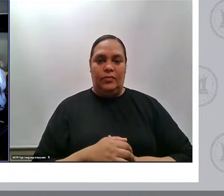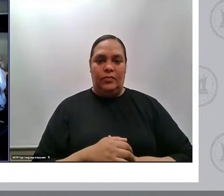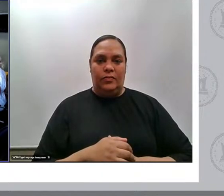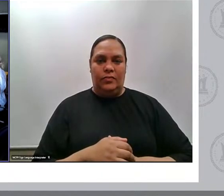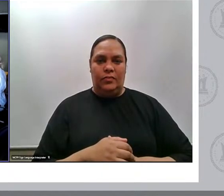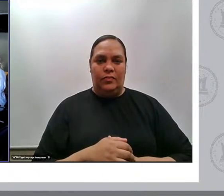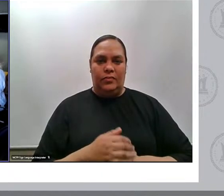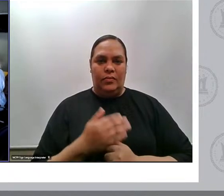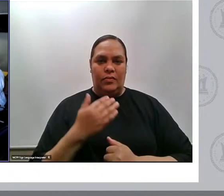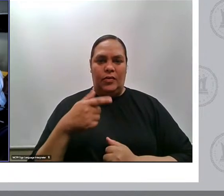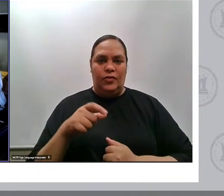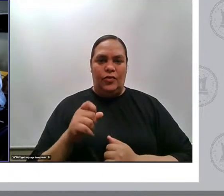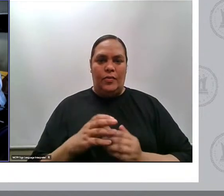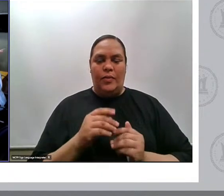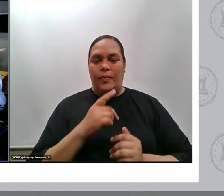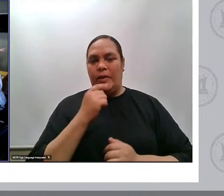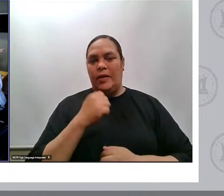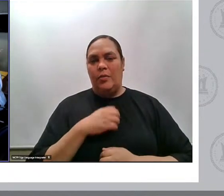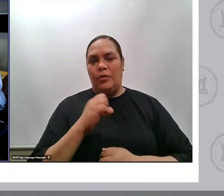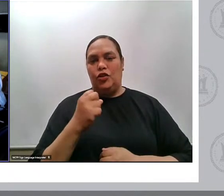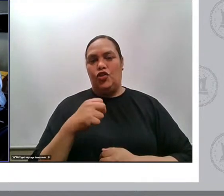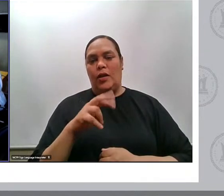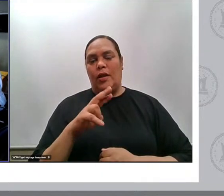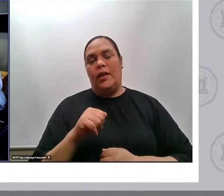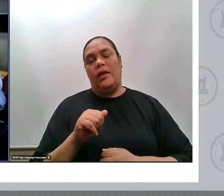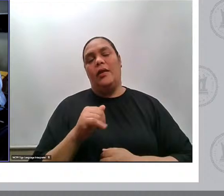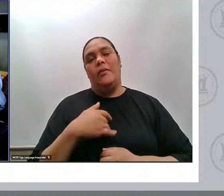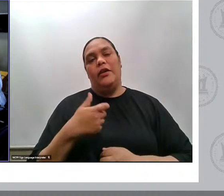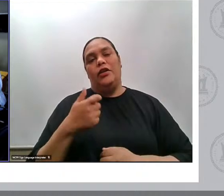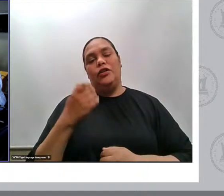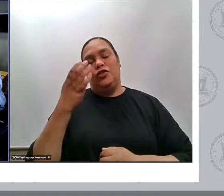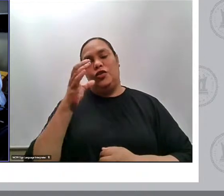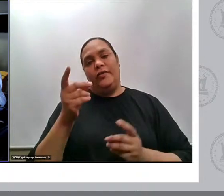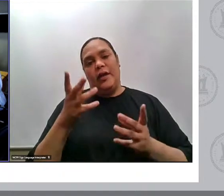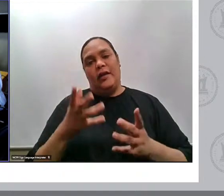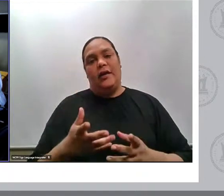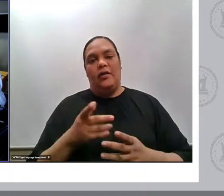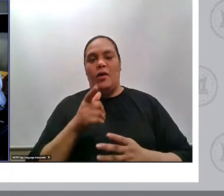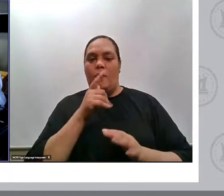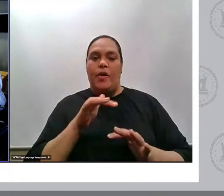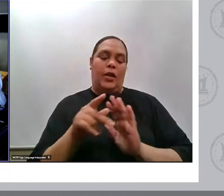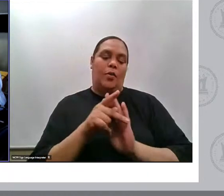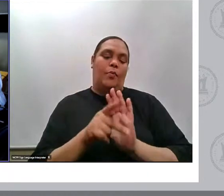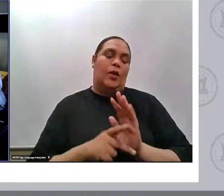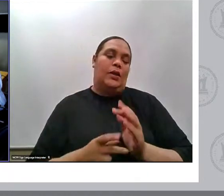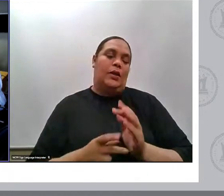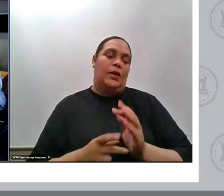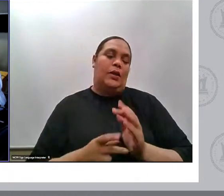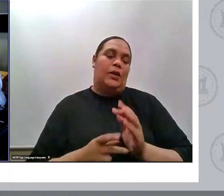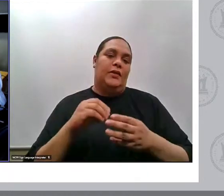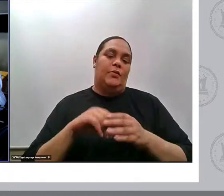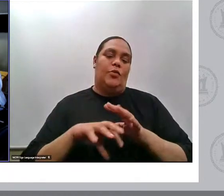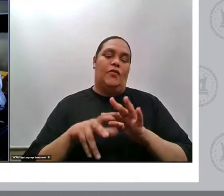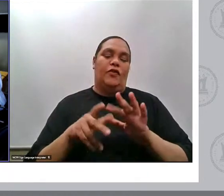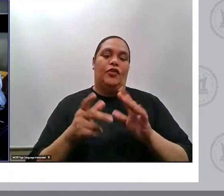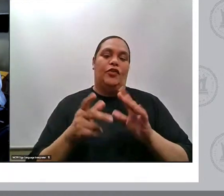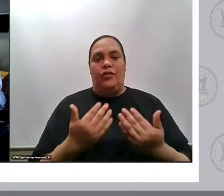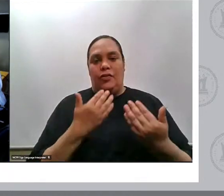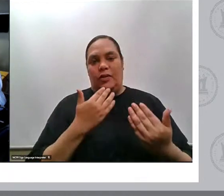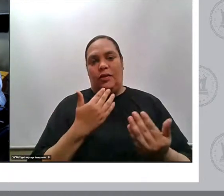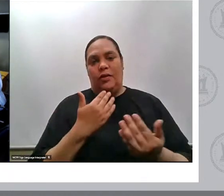Morning, Chair and members. My name is Shirley Robinson, and I'm Chief Director of Public Policy Services in the Provincial Treasury.